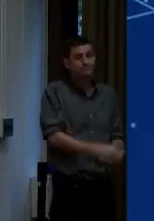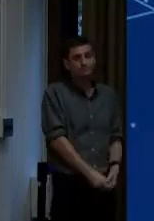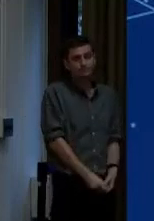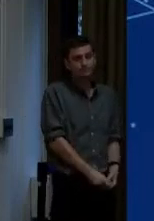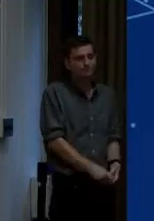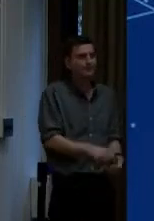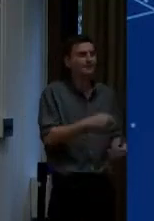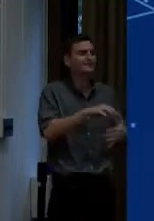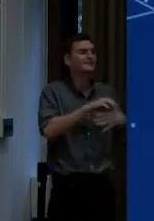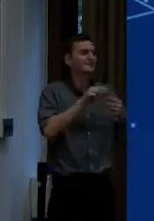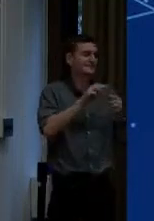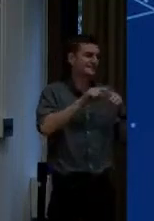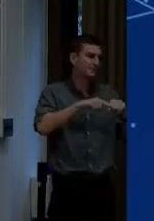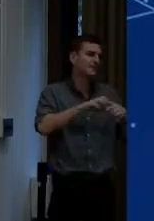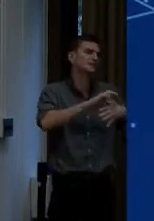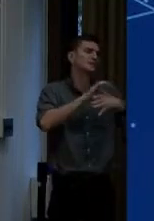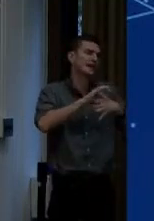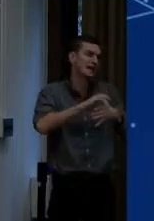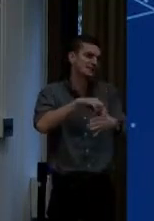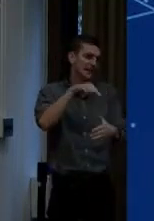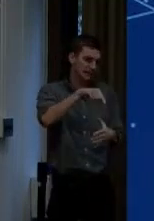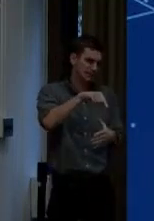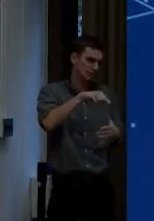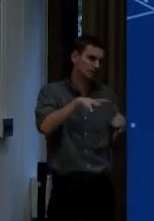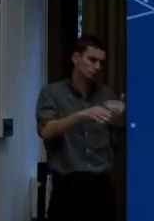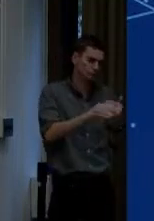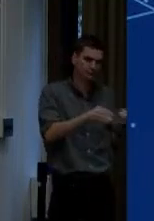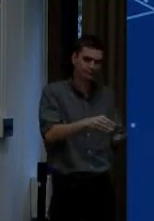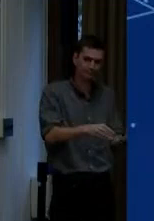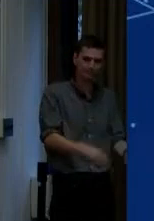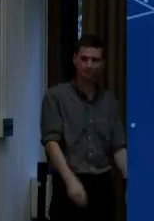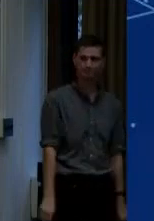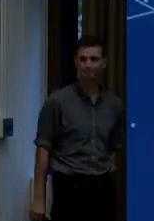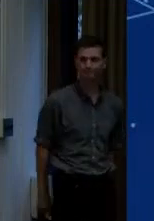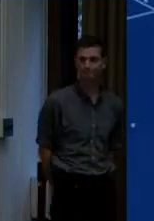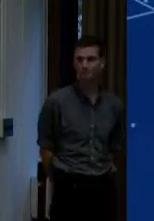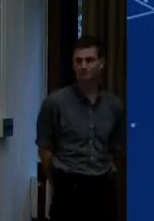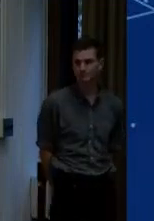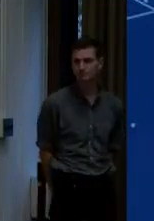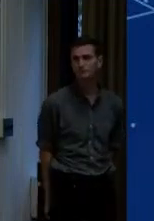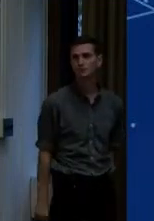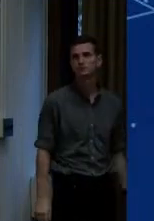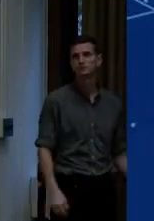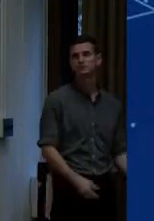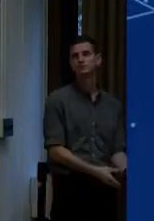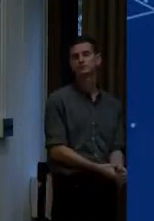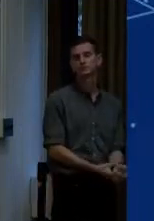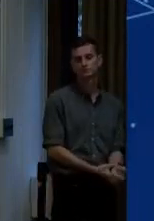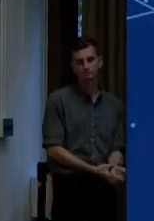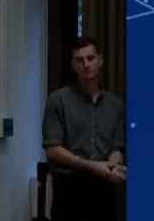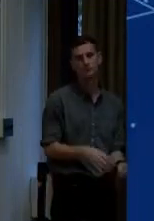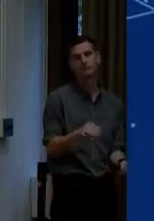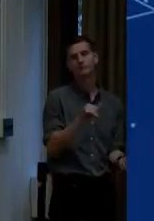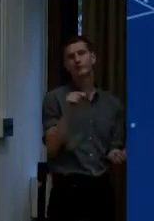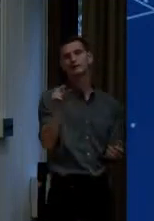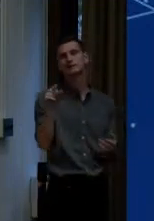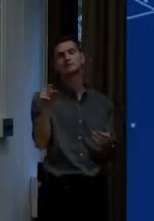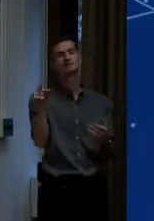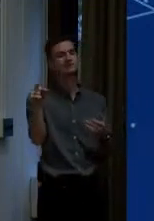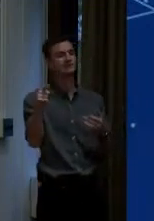the context that you include, right? So being able to make those leaps, like Dr. Elise was